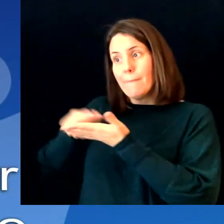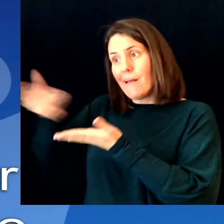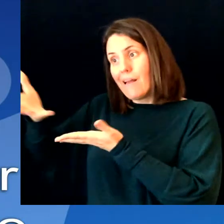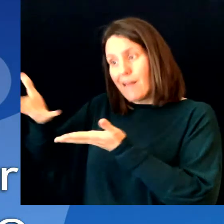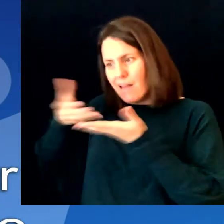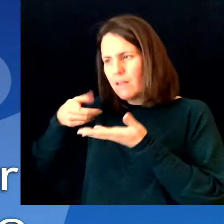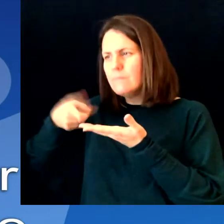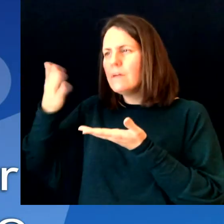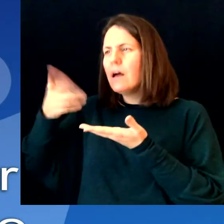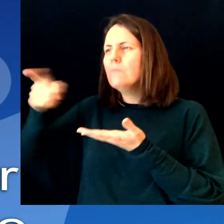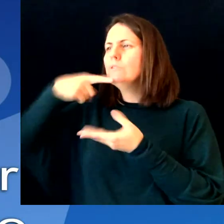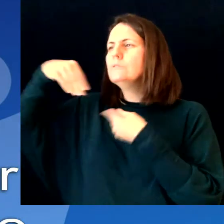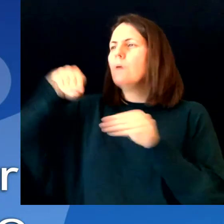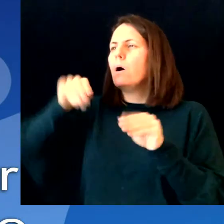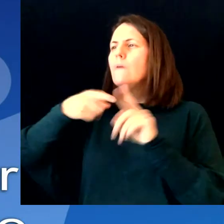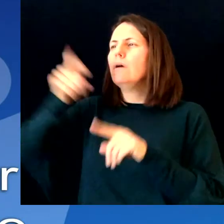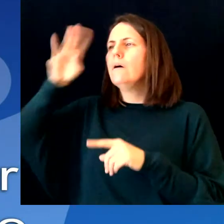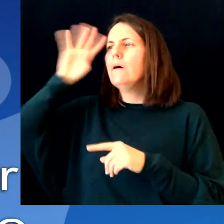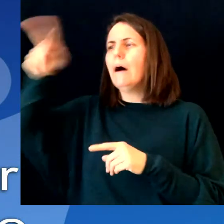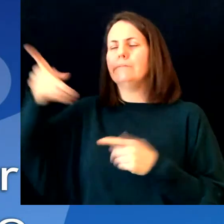Fox 6 in Milwaukee. Mark?